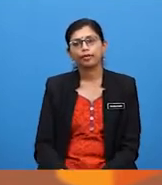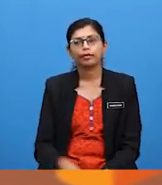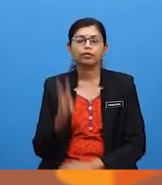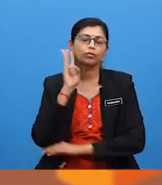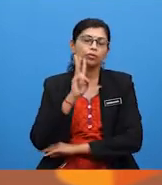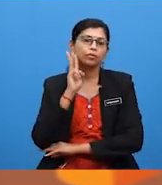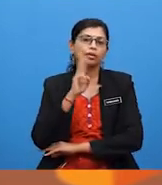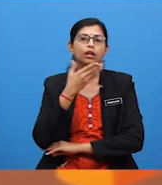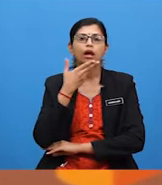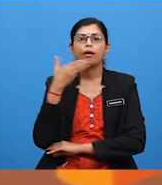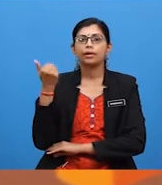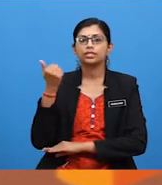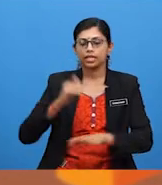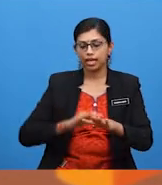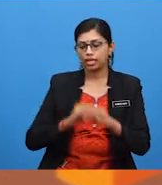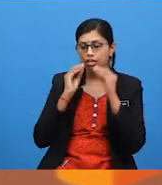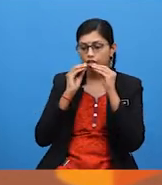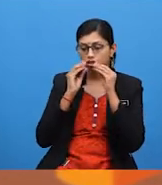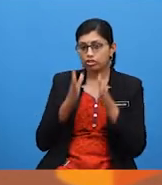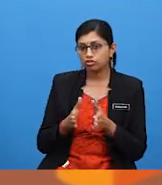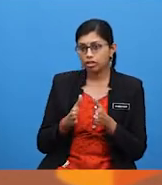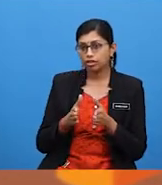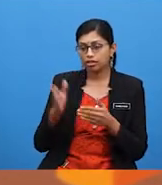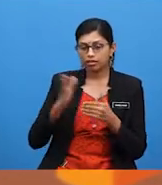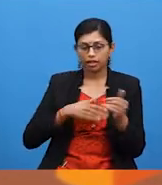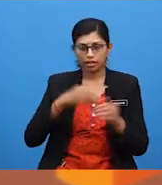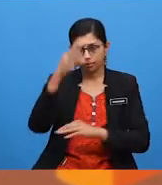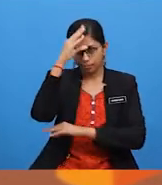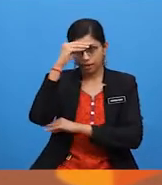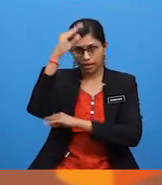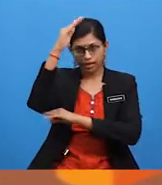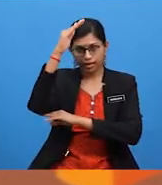Women are better at teaching than men.